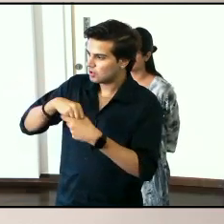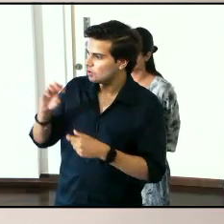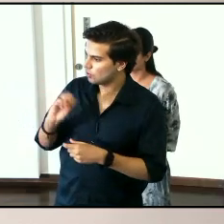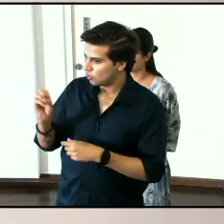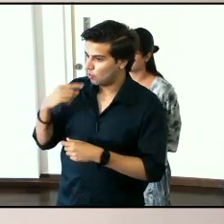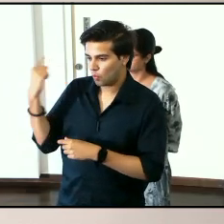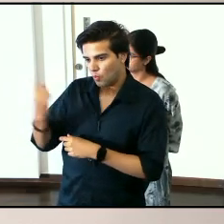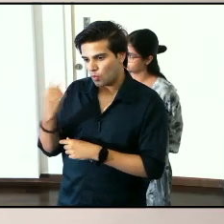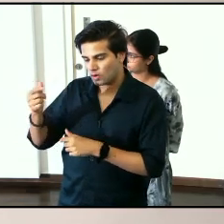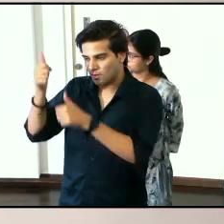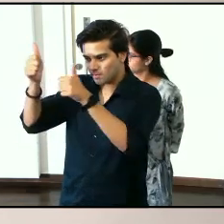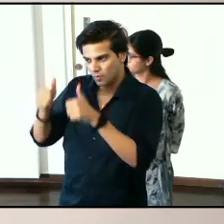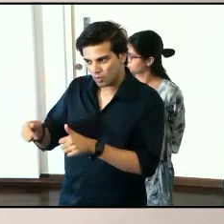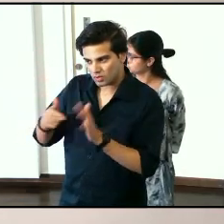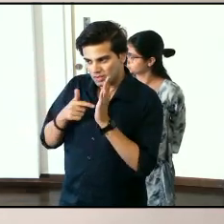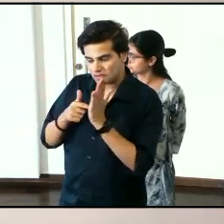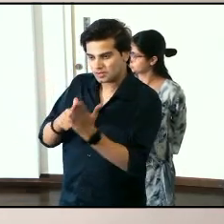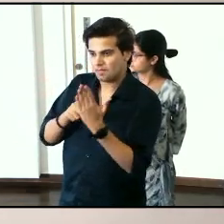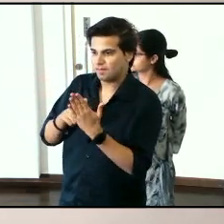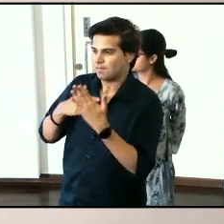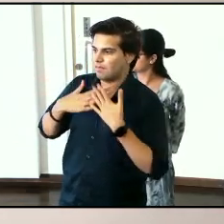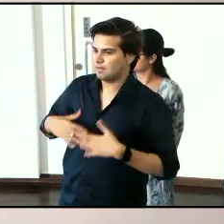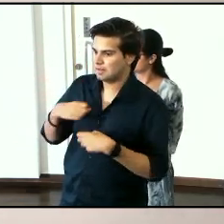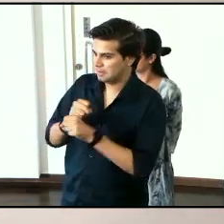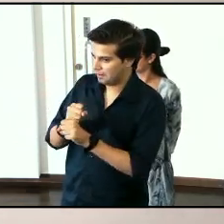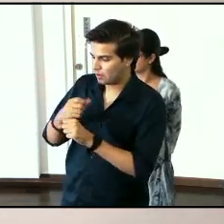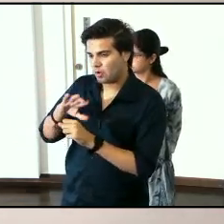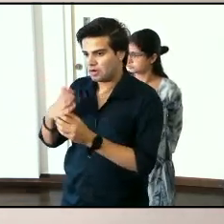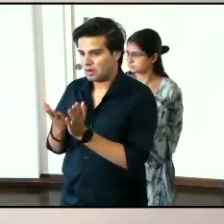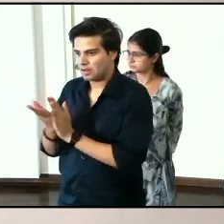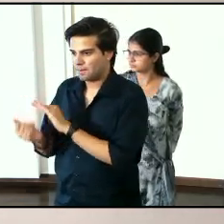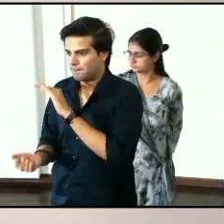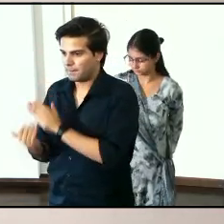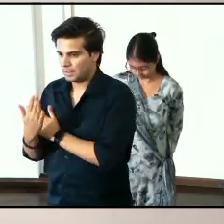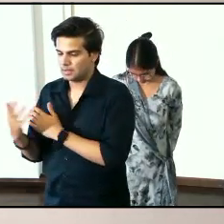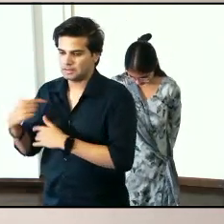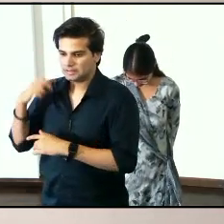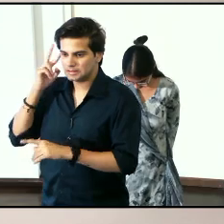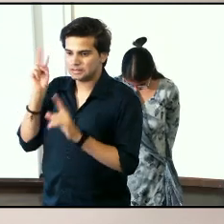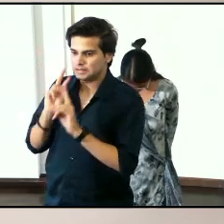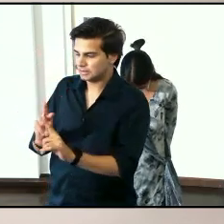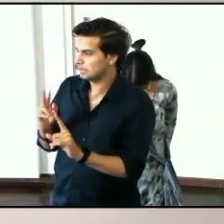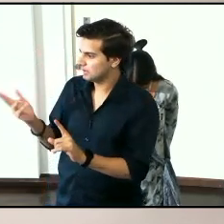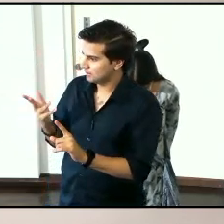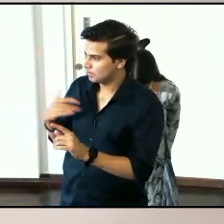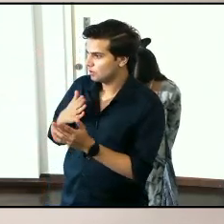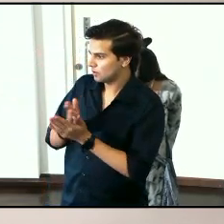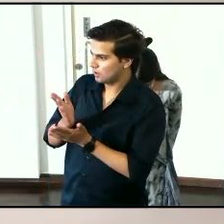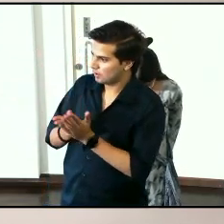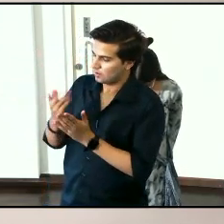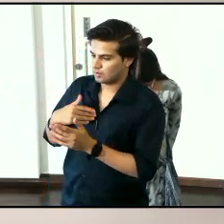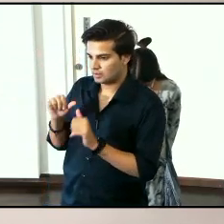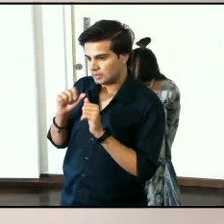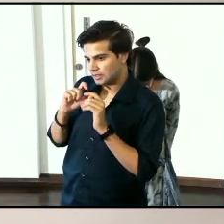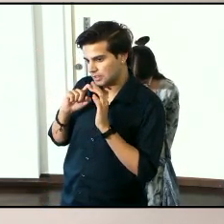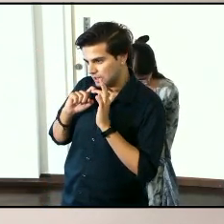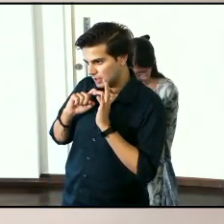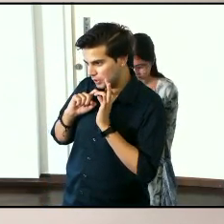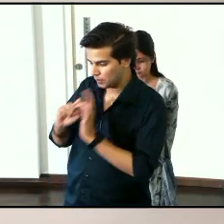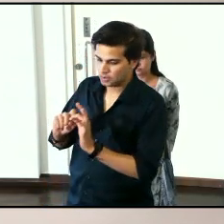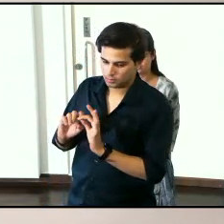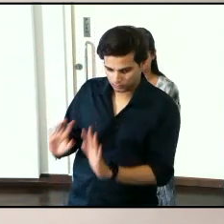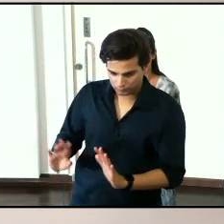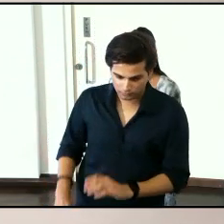it was only posters that were made physically. So there was I was looking at posters of different kind to come up here, which was not there. So it was a little bit